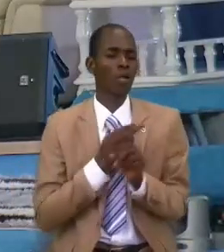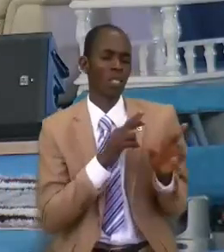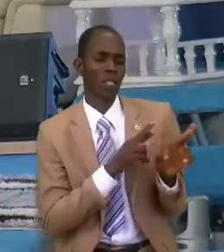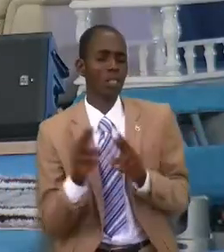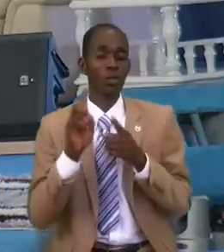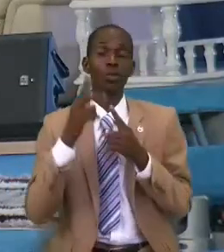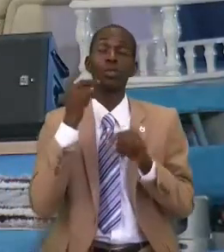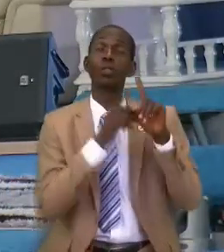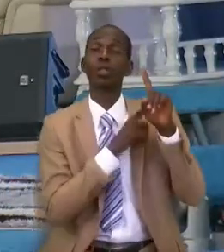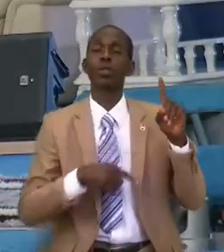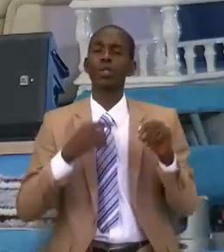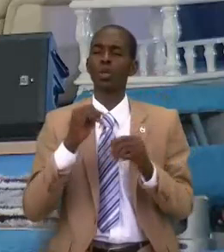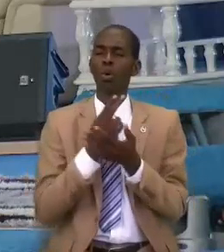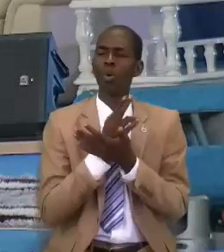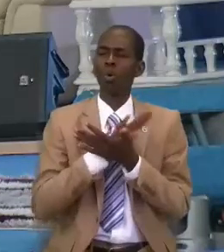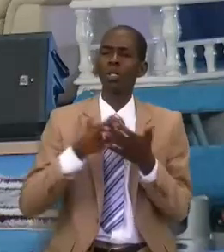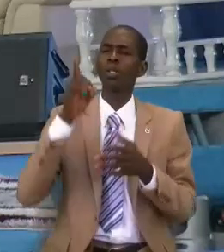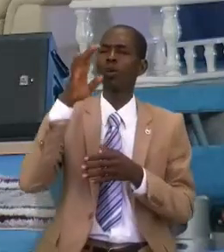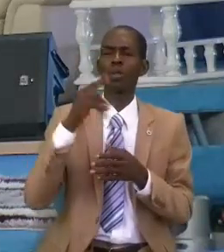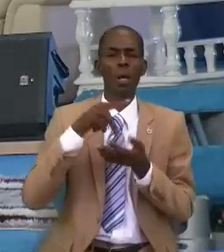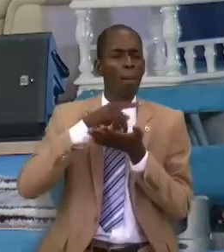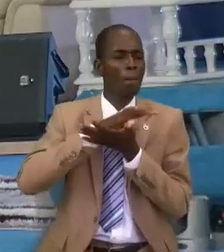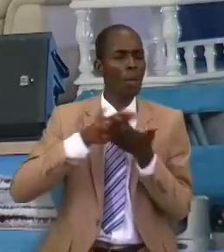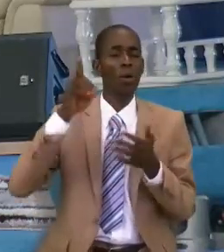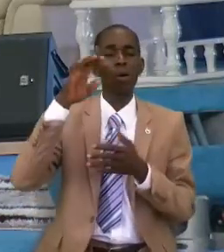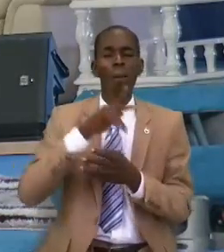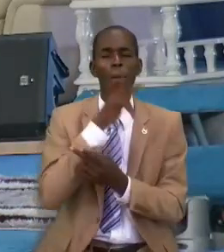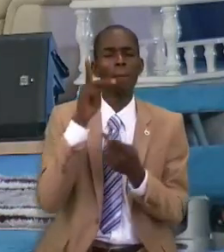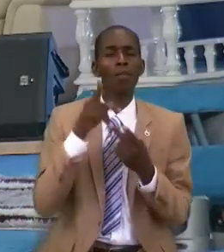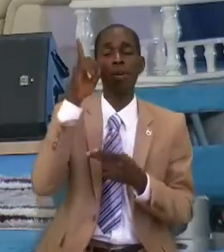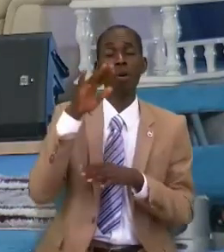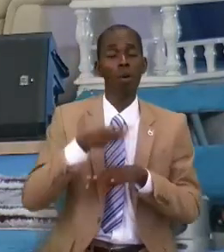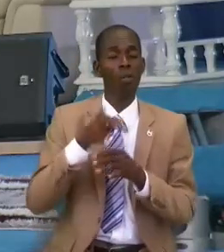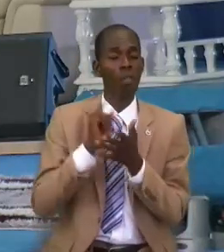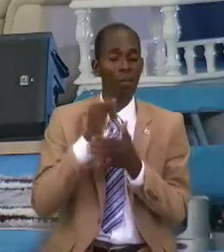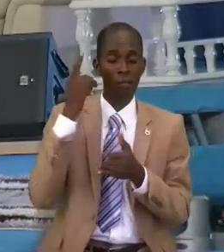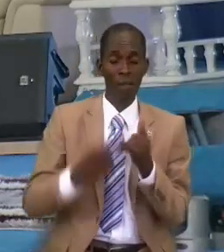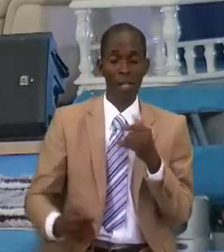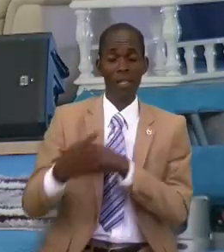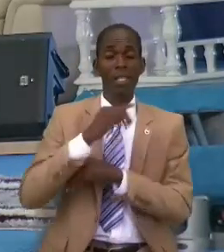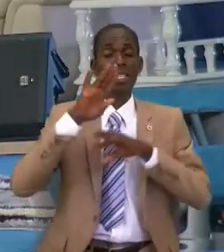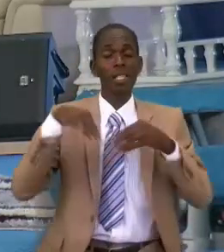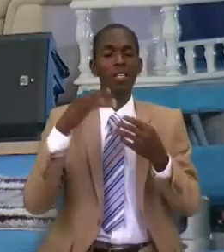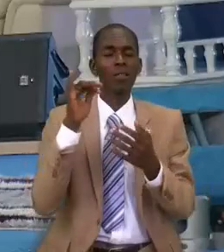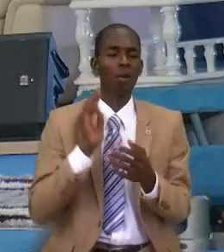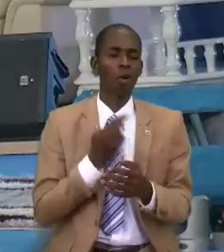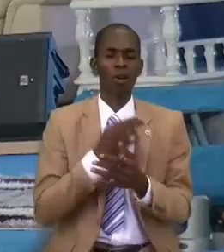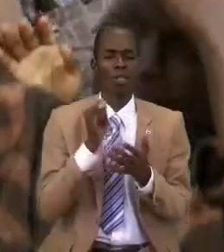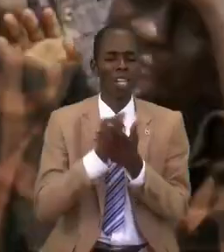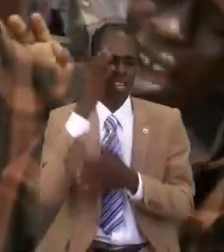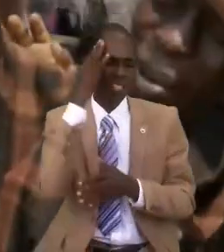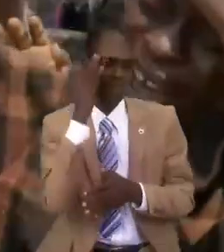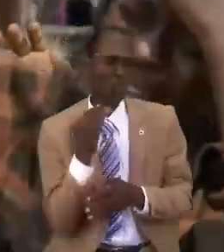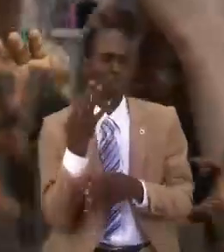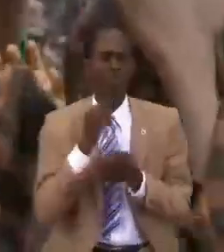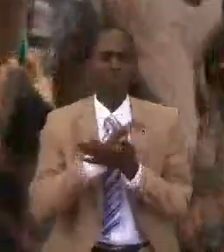perfect God on that final day, give that experience of sanctification to everyone in Jesus'